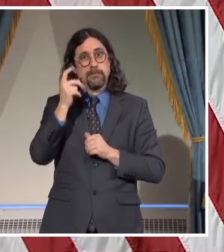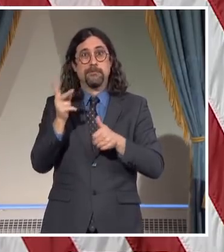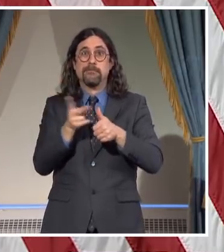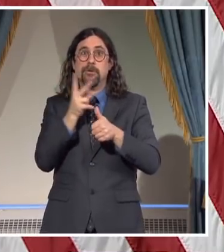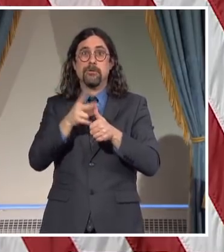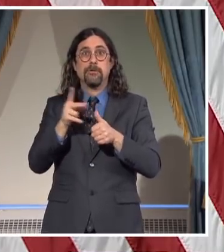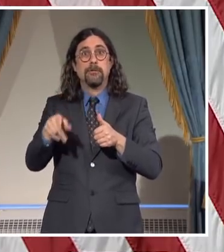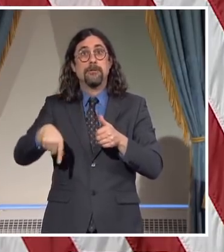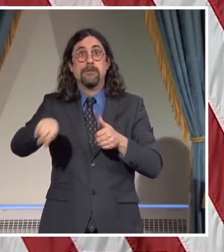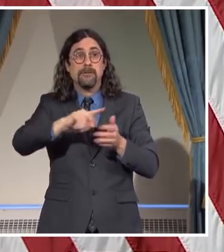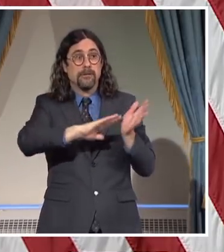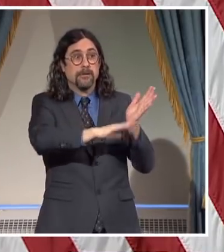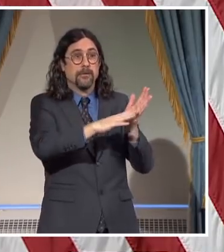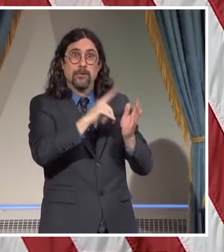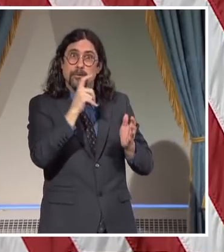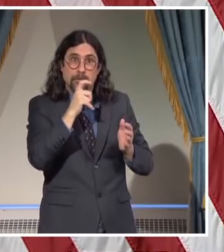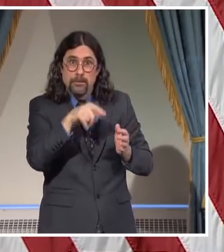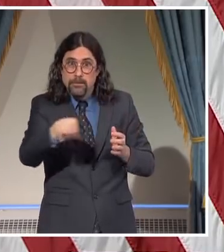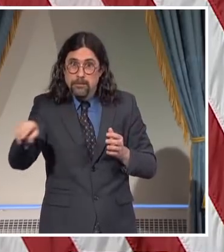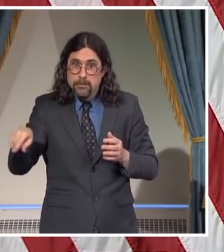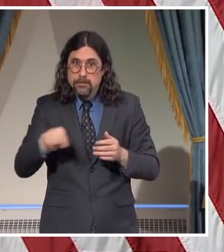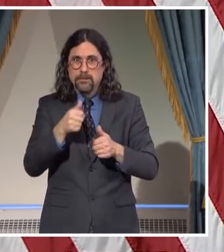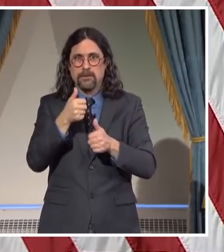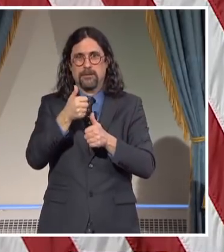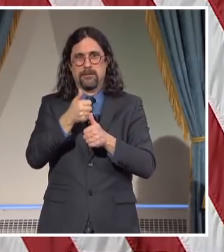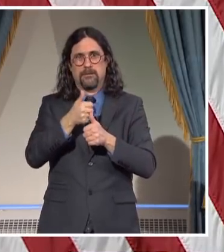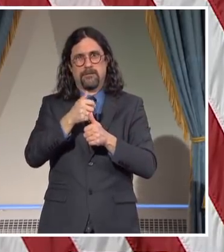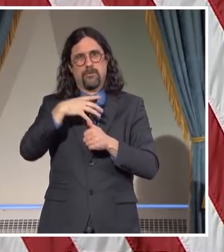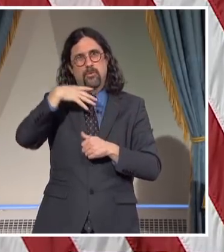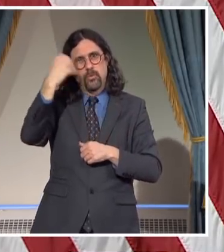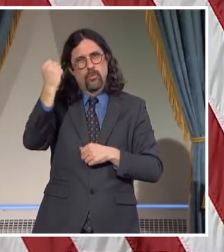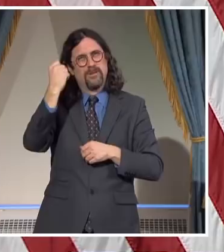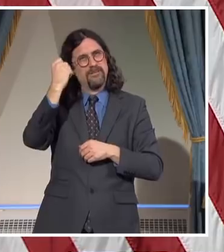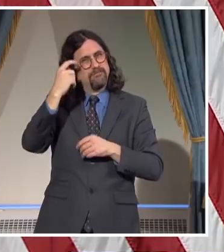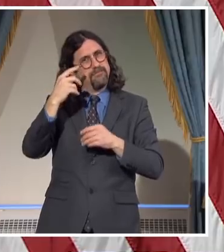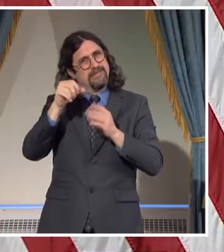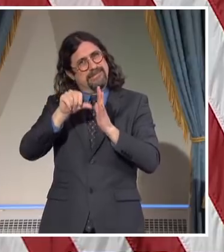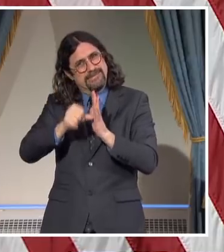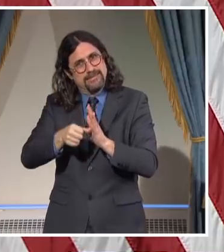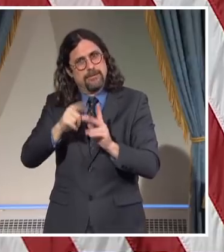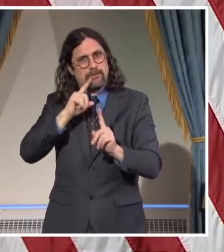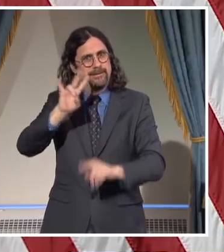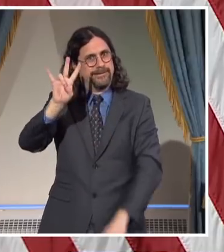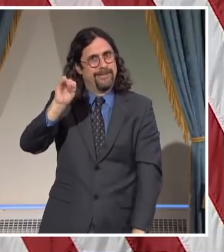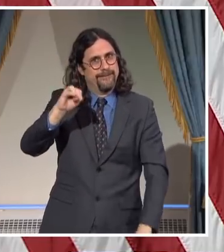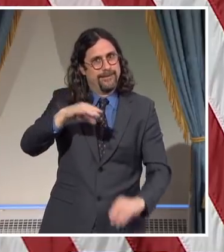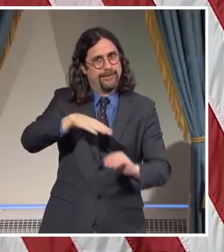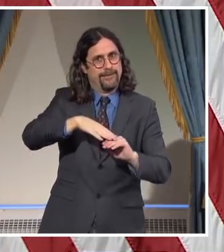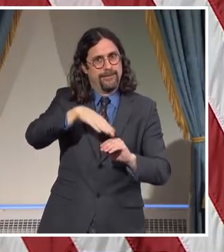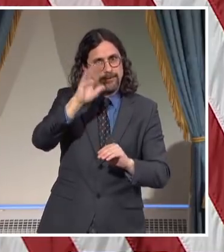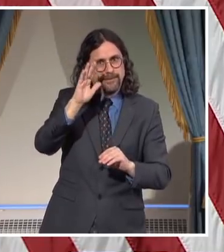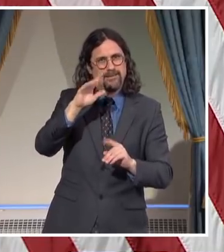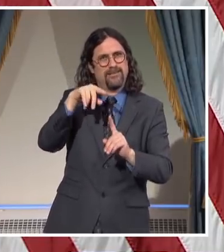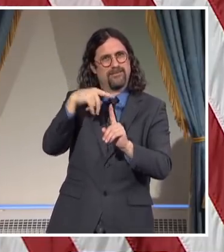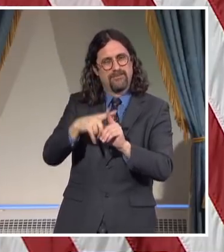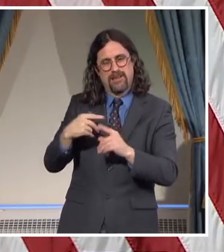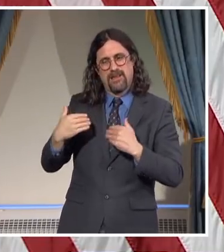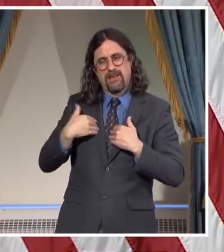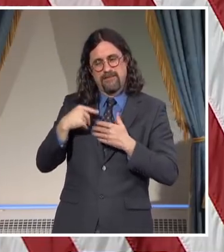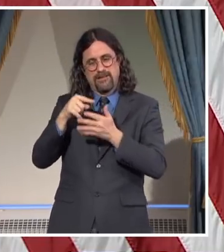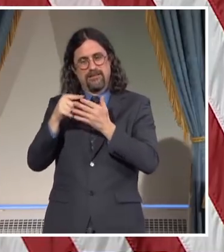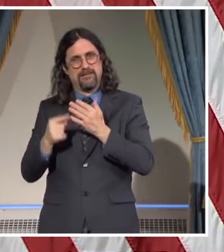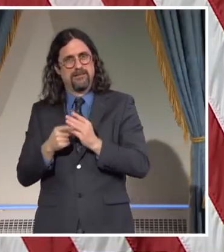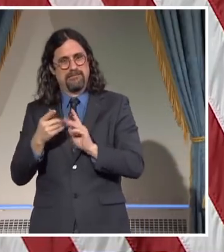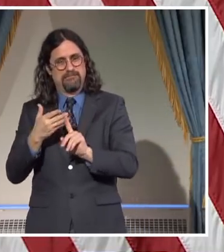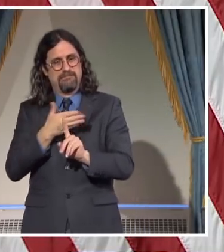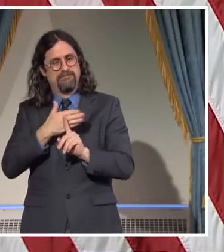older, particularly over 70, and inmates who have pre-existing conditions. There's a lot of work to do very quickly to get